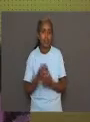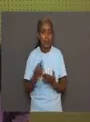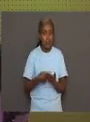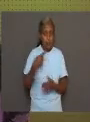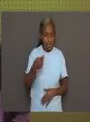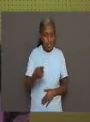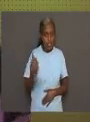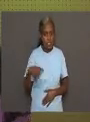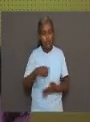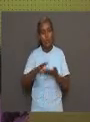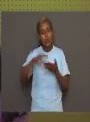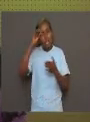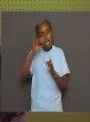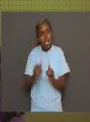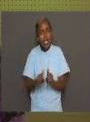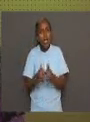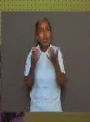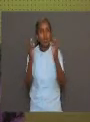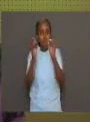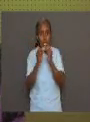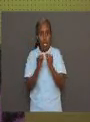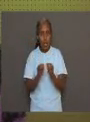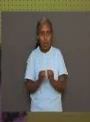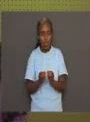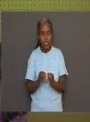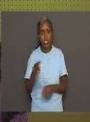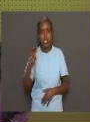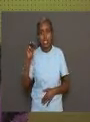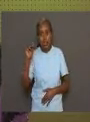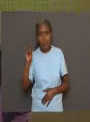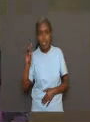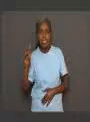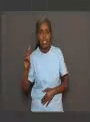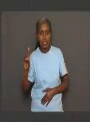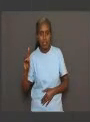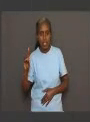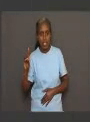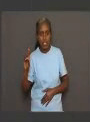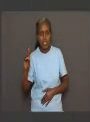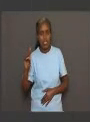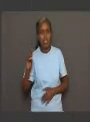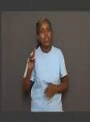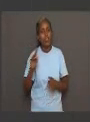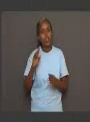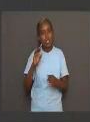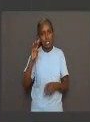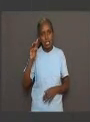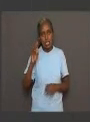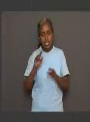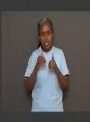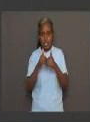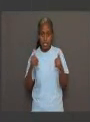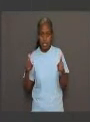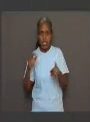Next, we will learn how to calculate the mean deviation for discrete